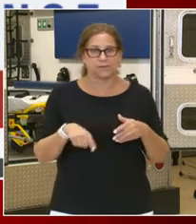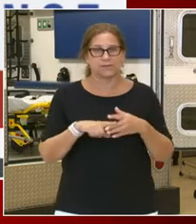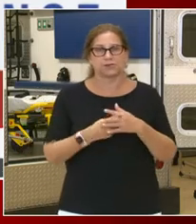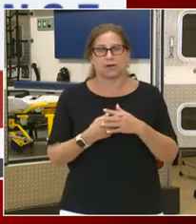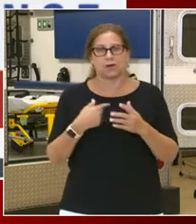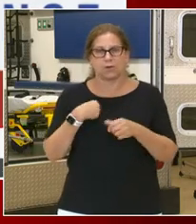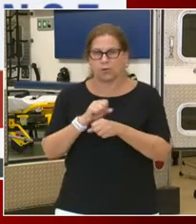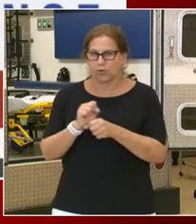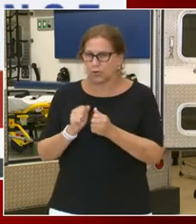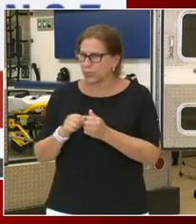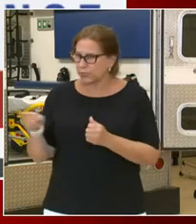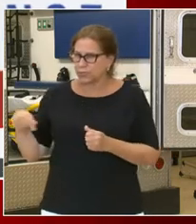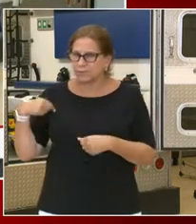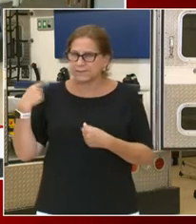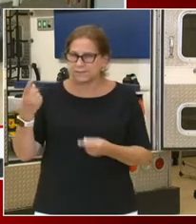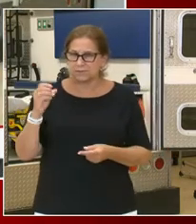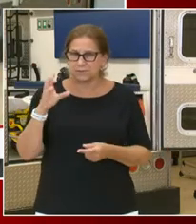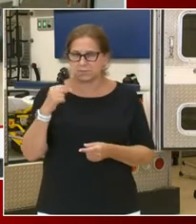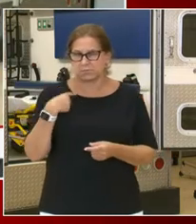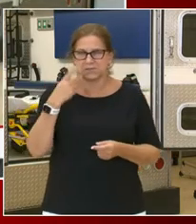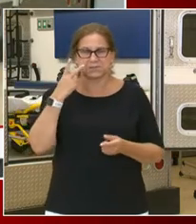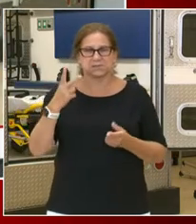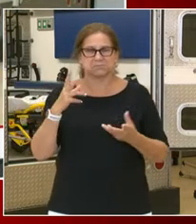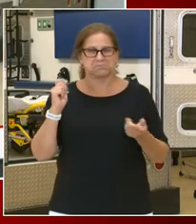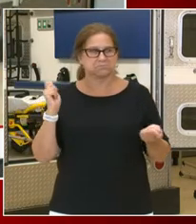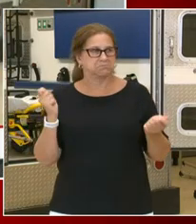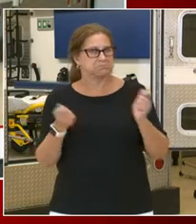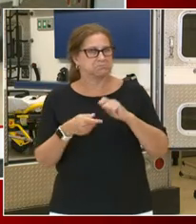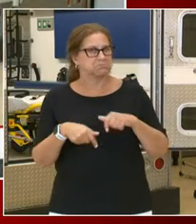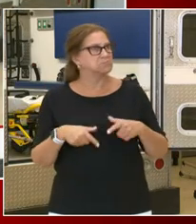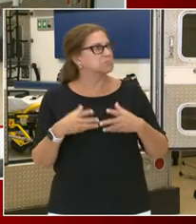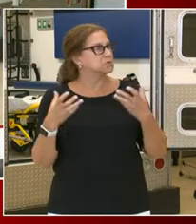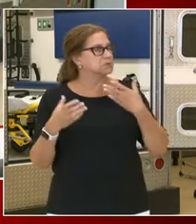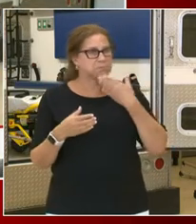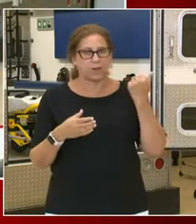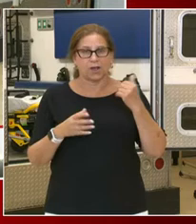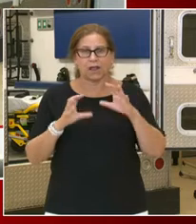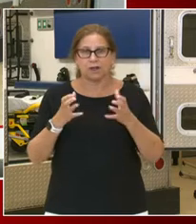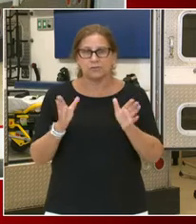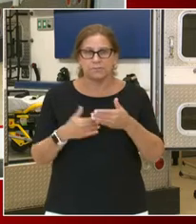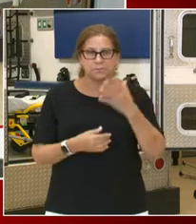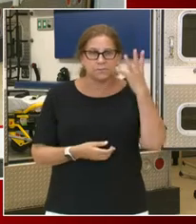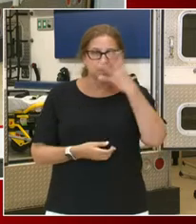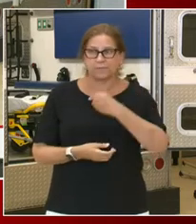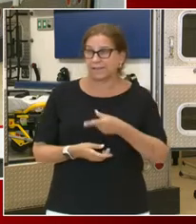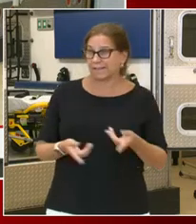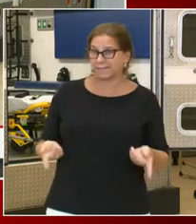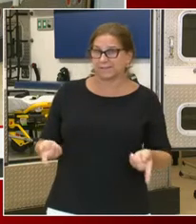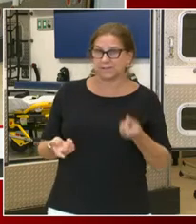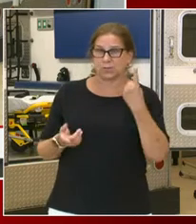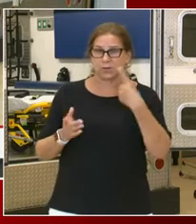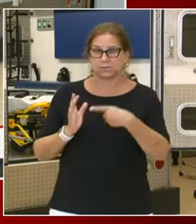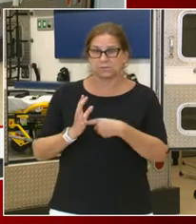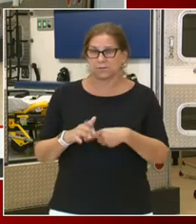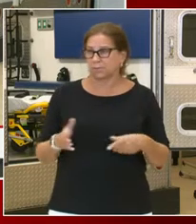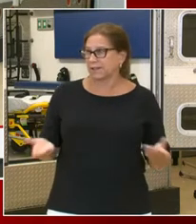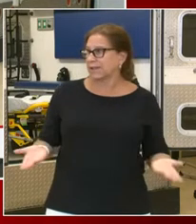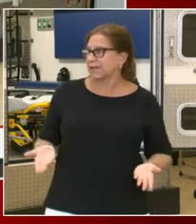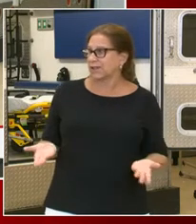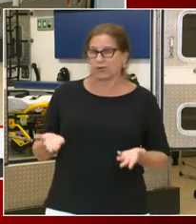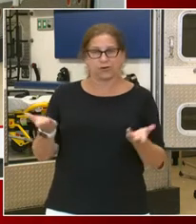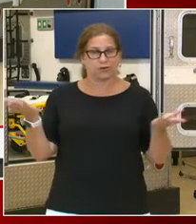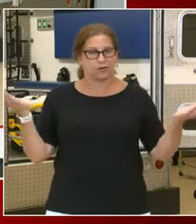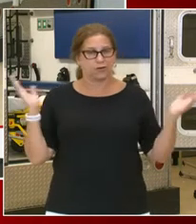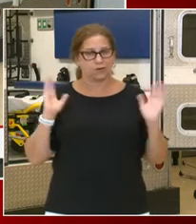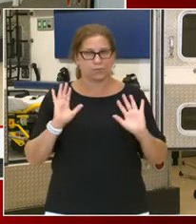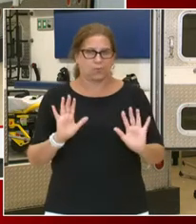is fantastic, and this is a beautiful classroom, very exciting classroom. And I want to go to you now to hear more about charter LEAs and what they're